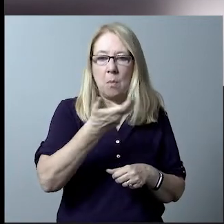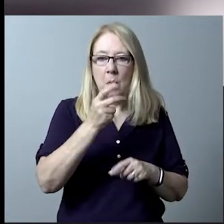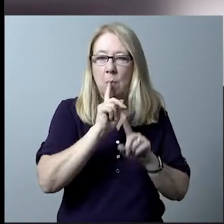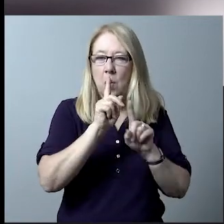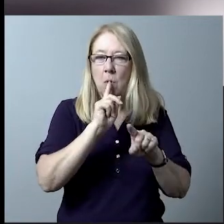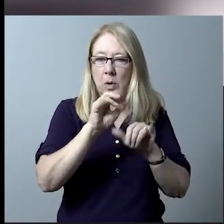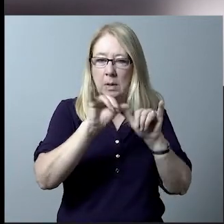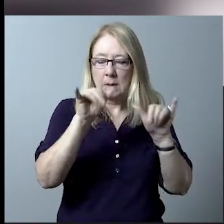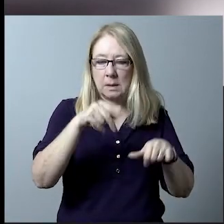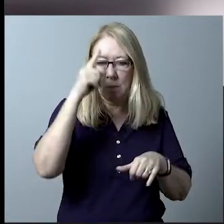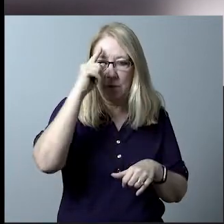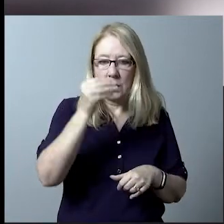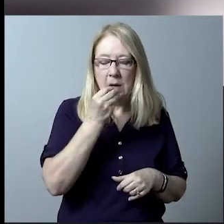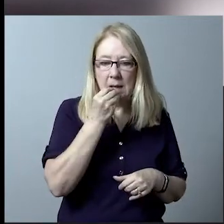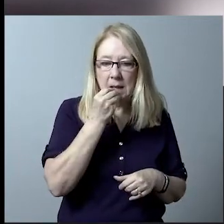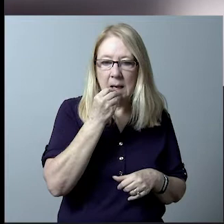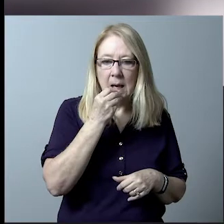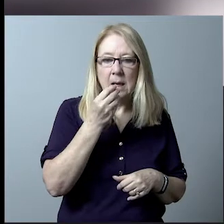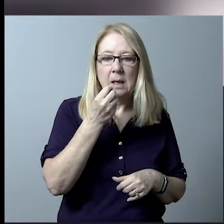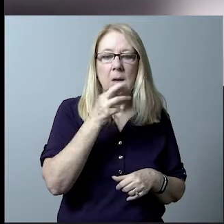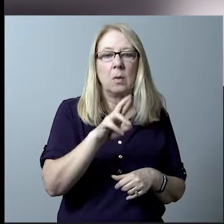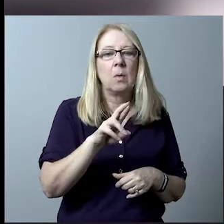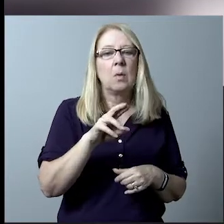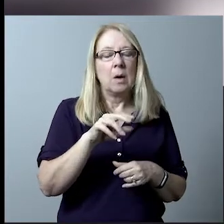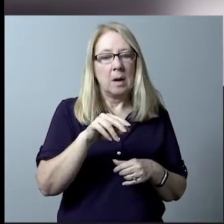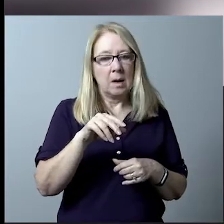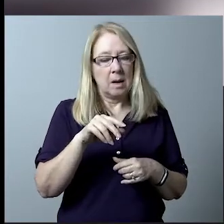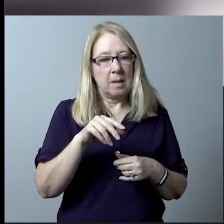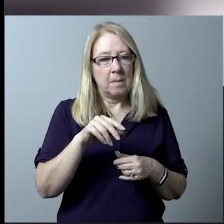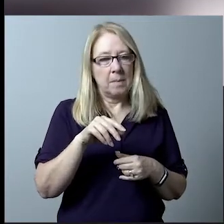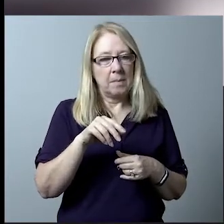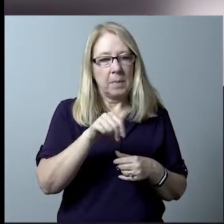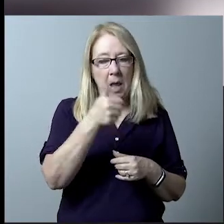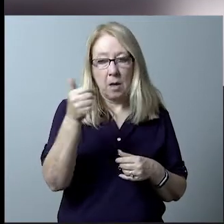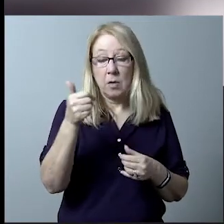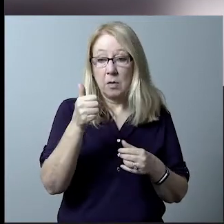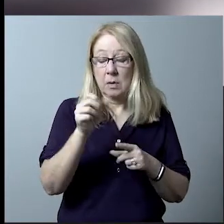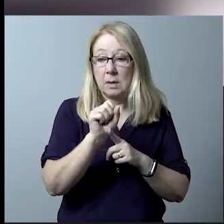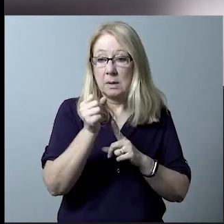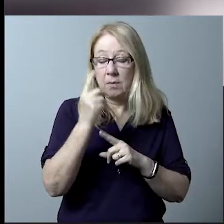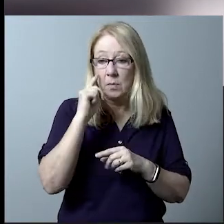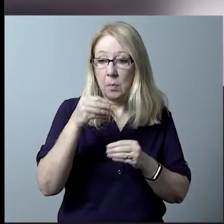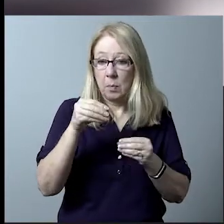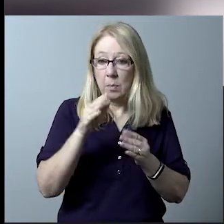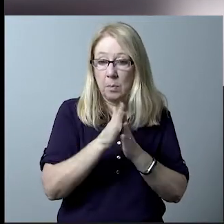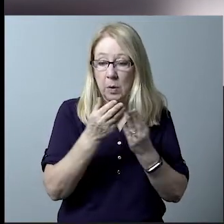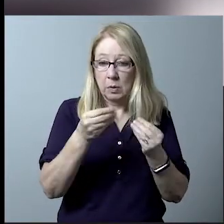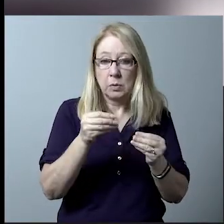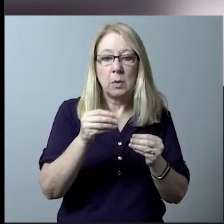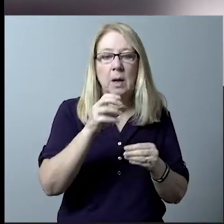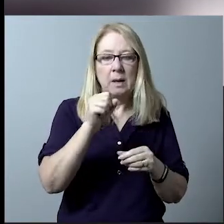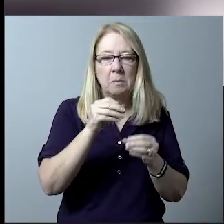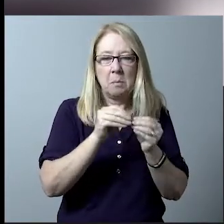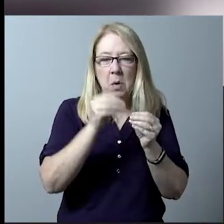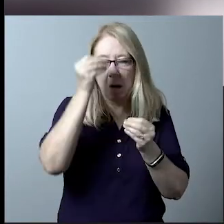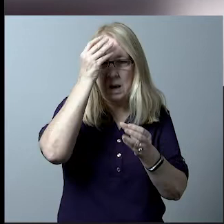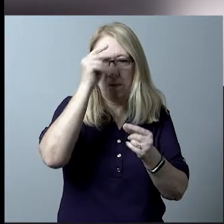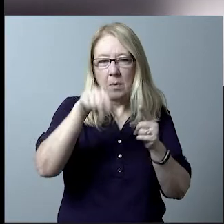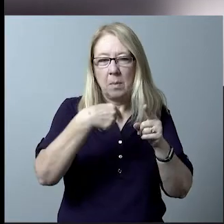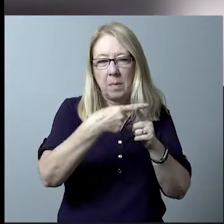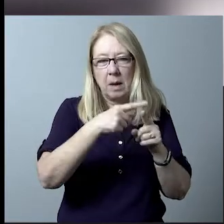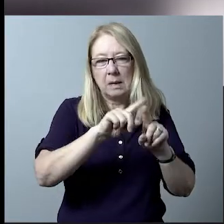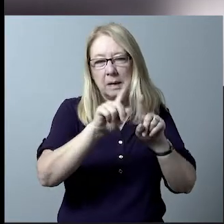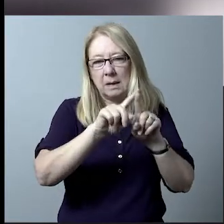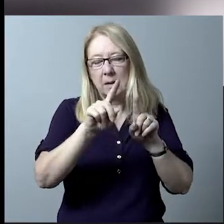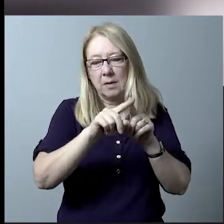new mobile ordering system for dining or mobile queuing system, and get